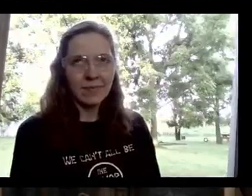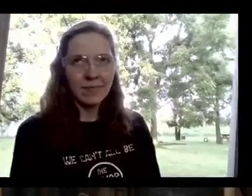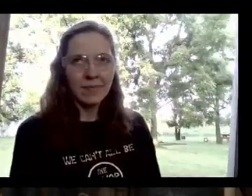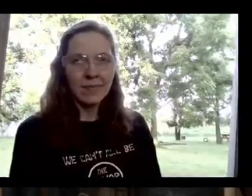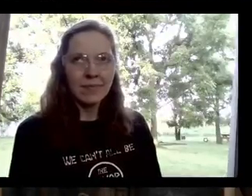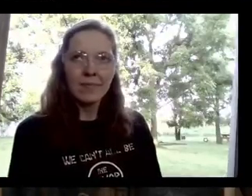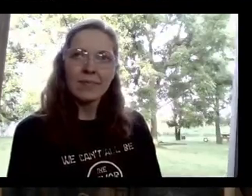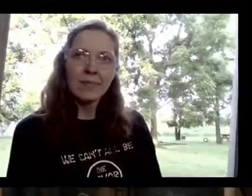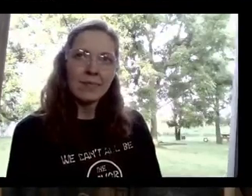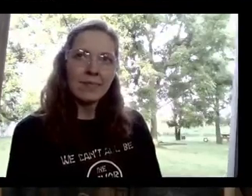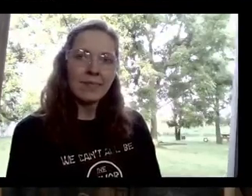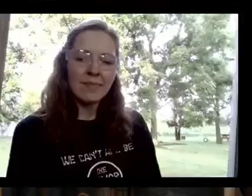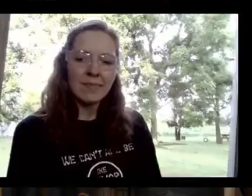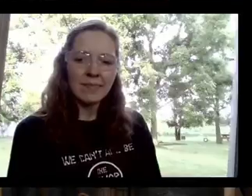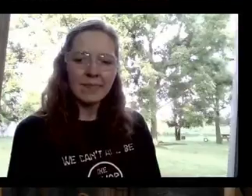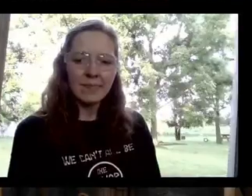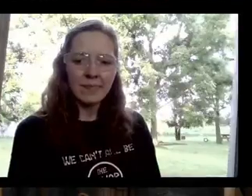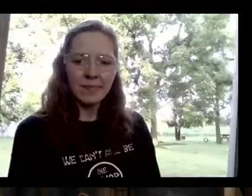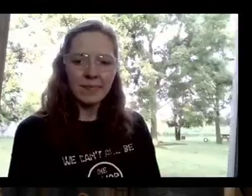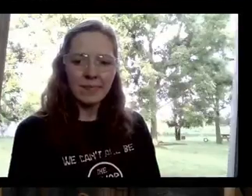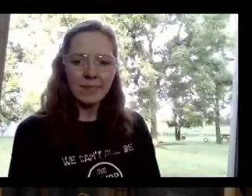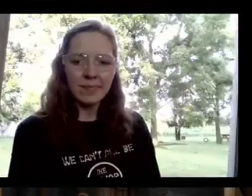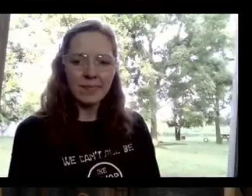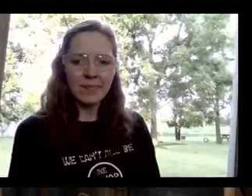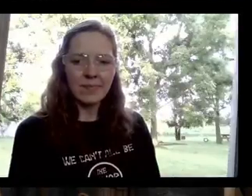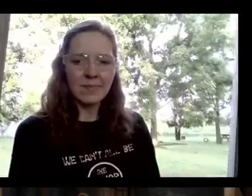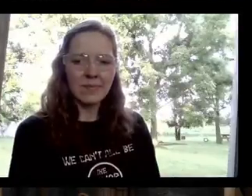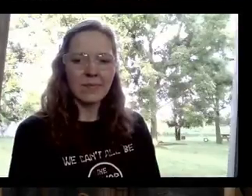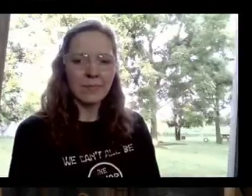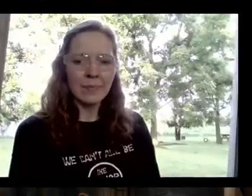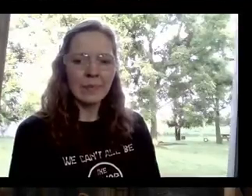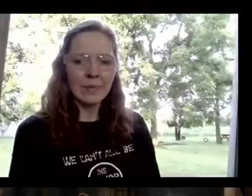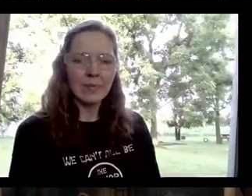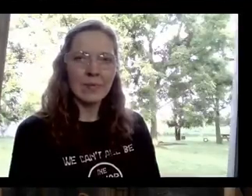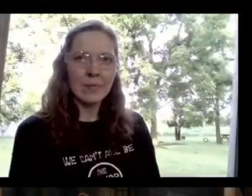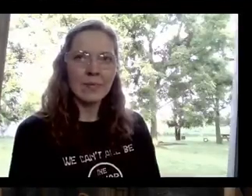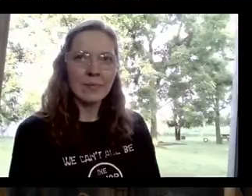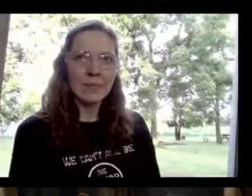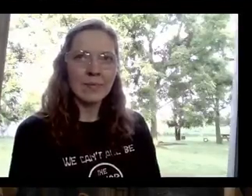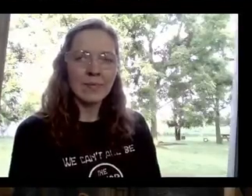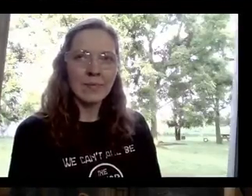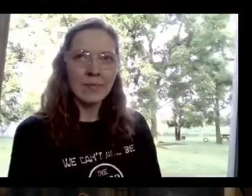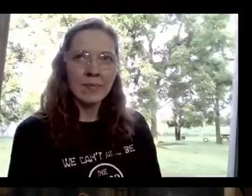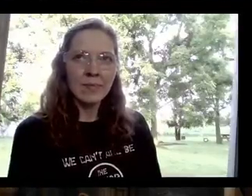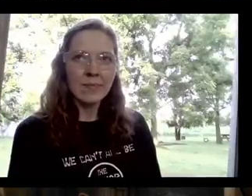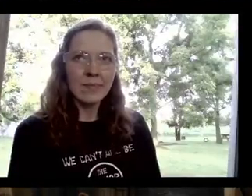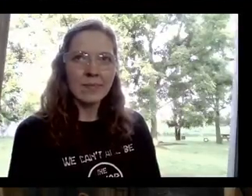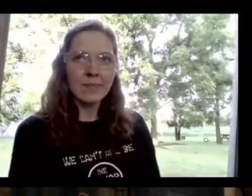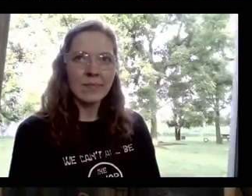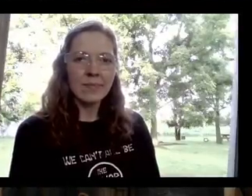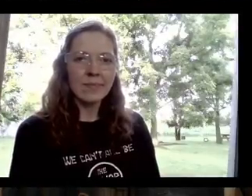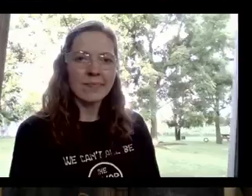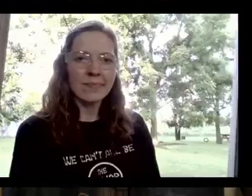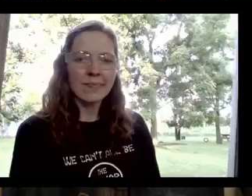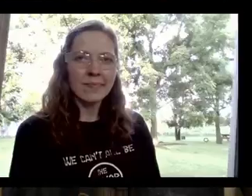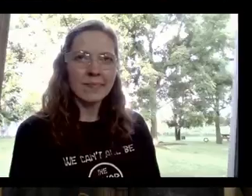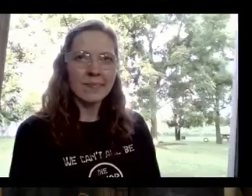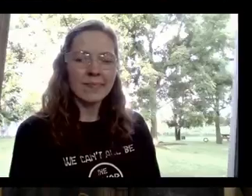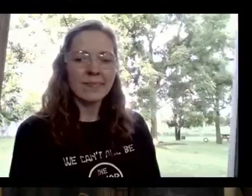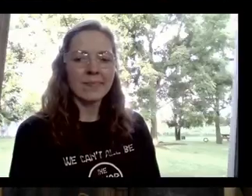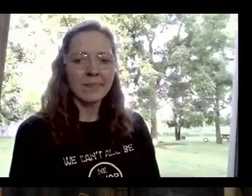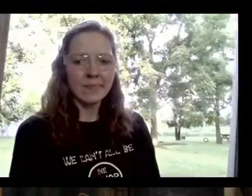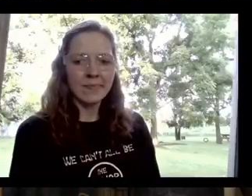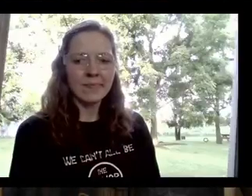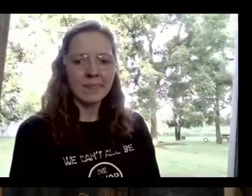over 170 pounds that I had, 175, 178, something like that. So I think I've got 170-ish pounds left over.